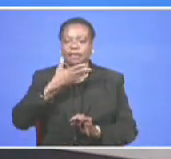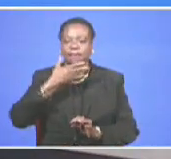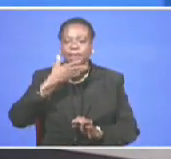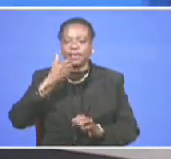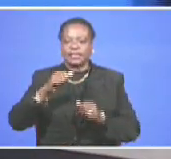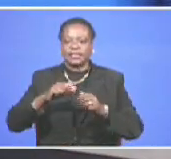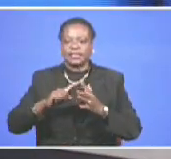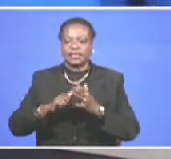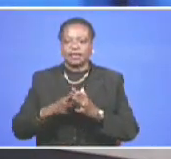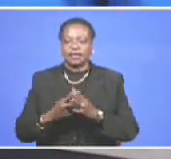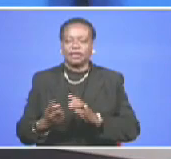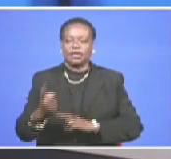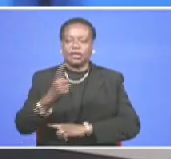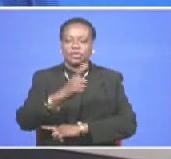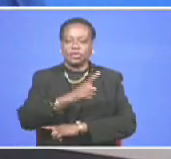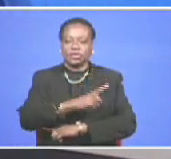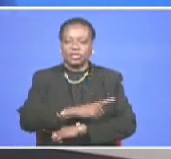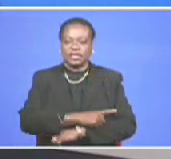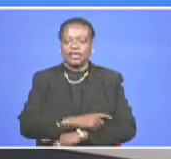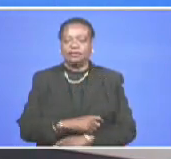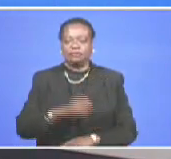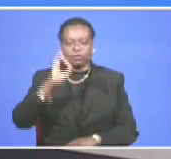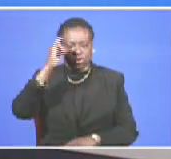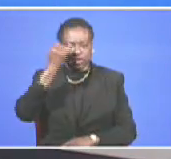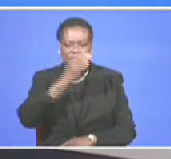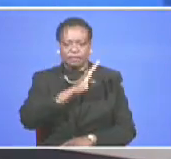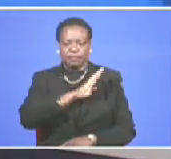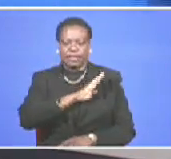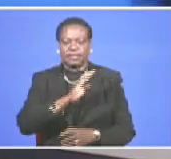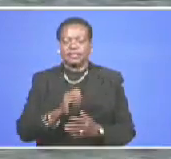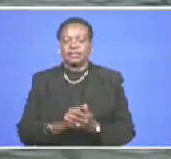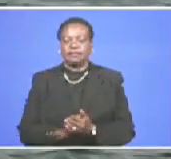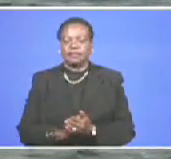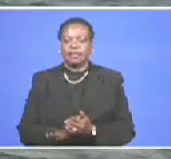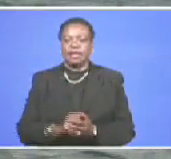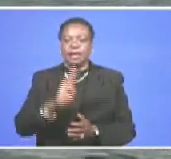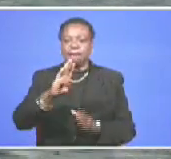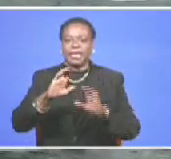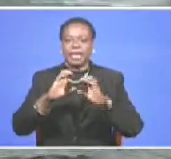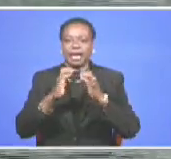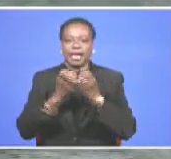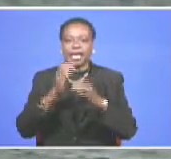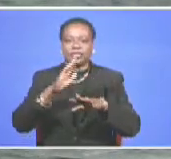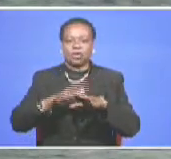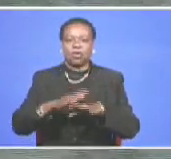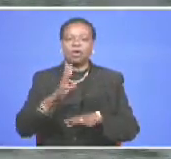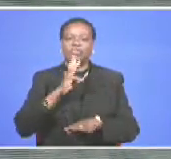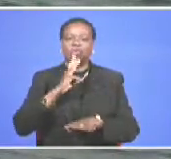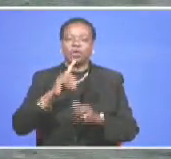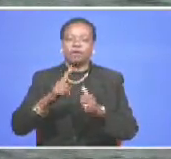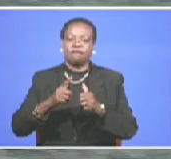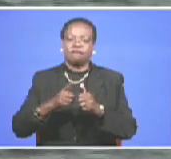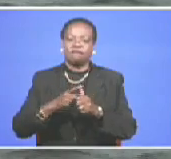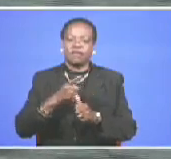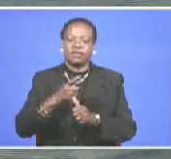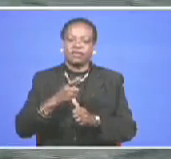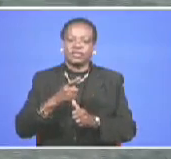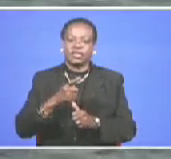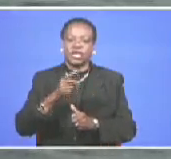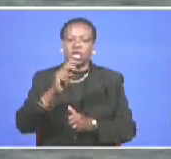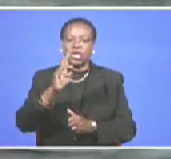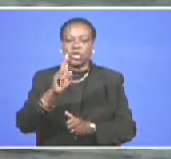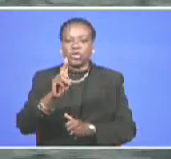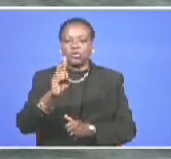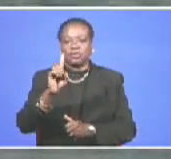foreshore. Our Jonathan Benson was there and filed this report. The B class on the water first. Udiva gets out to